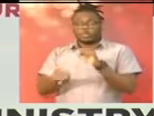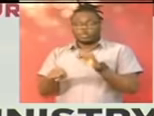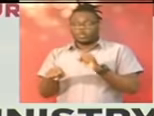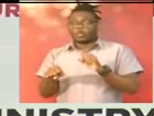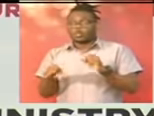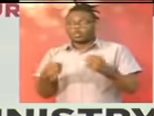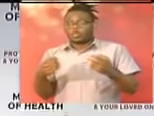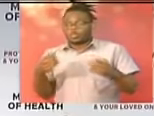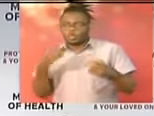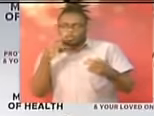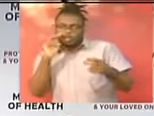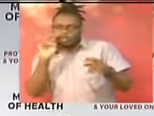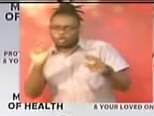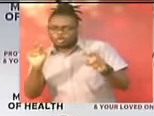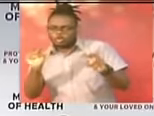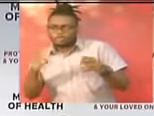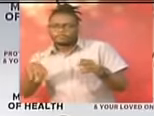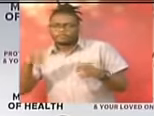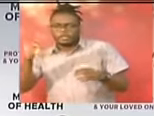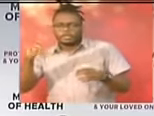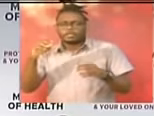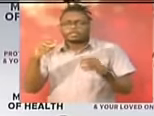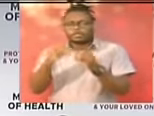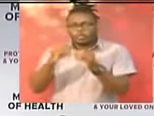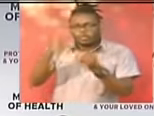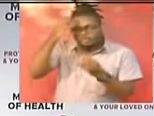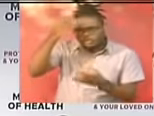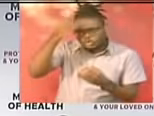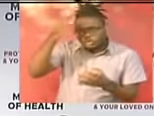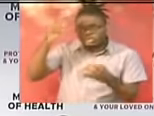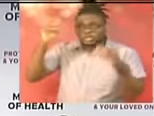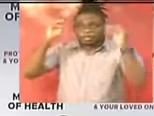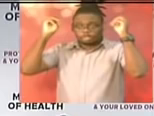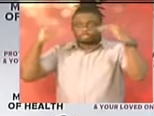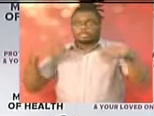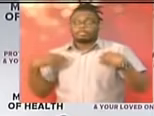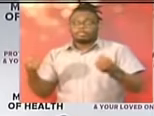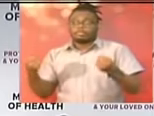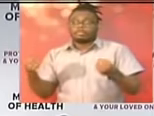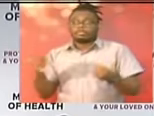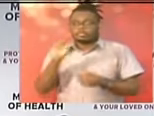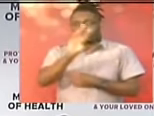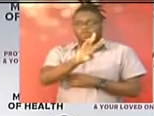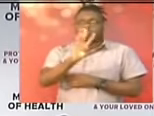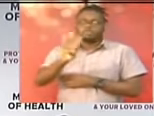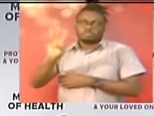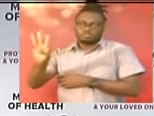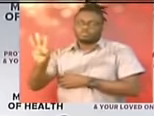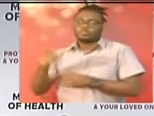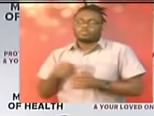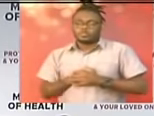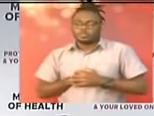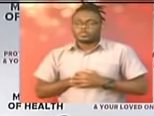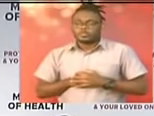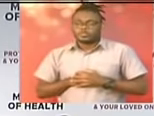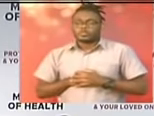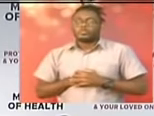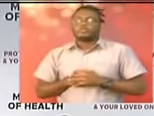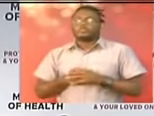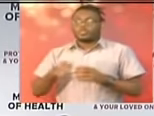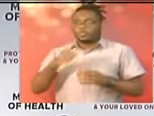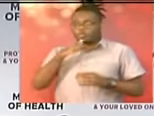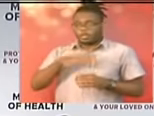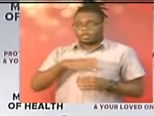attained. Thank you very much, Dr. Hines. And ladies and gentlemen, we have come to the end of today's